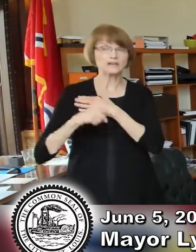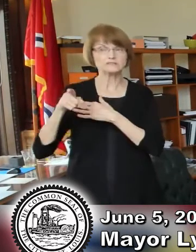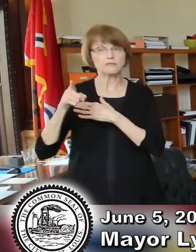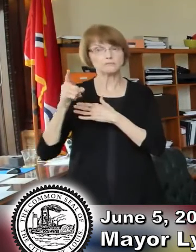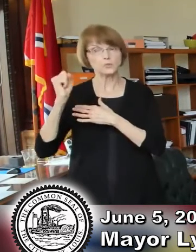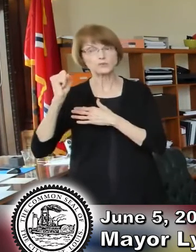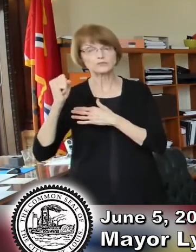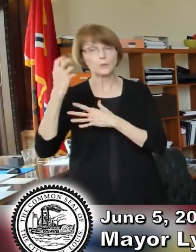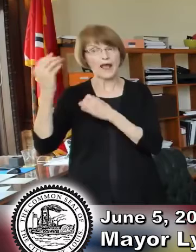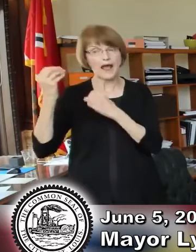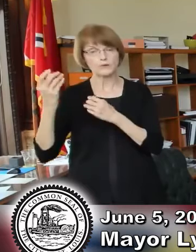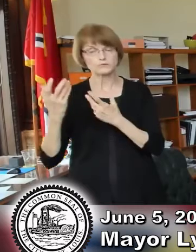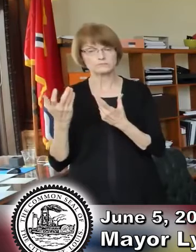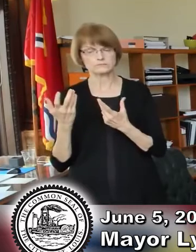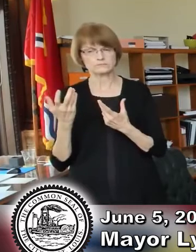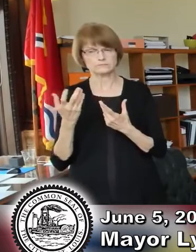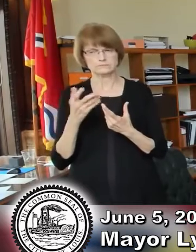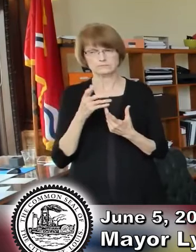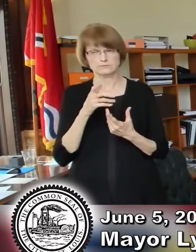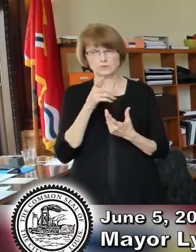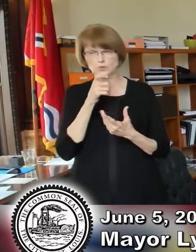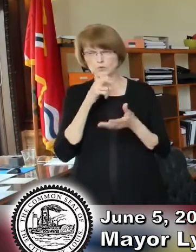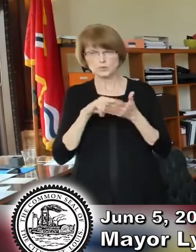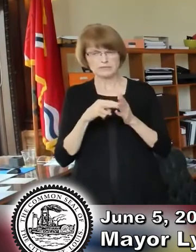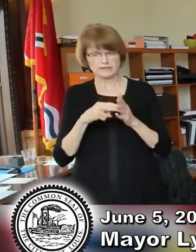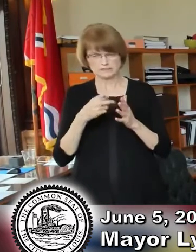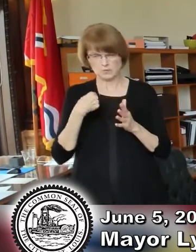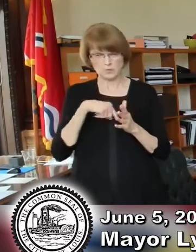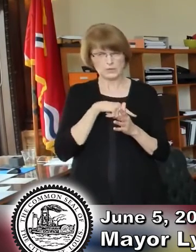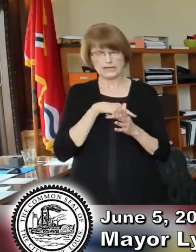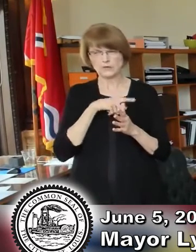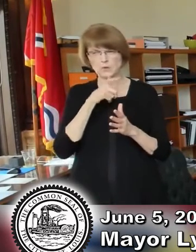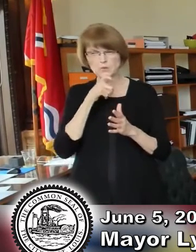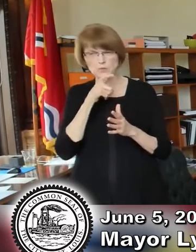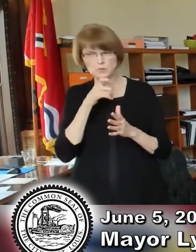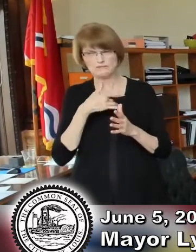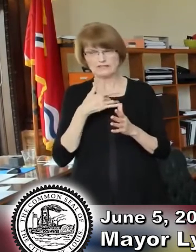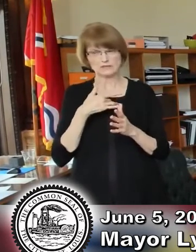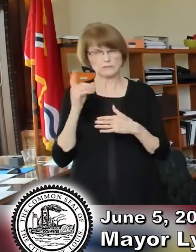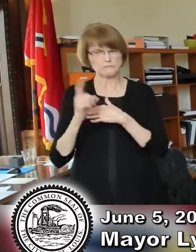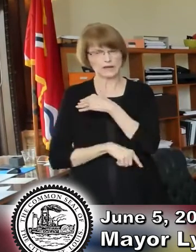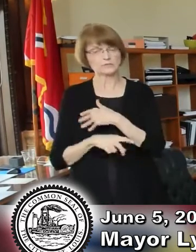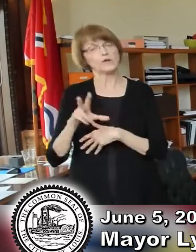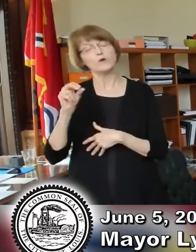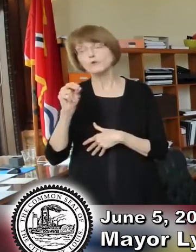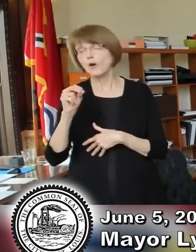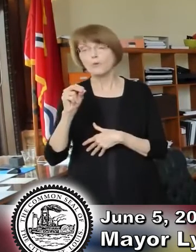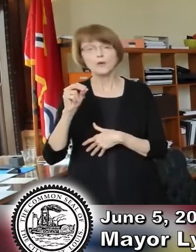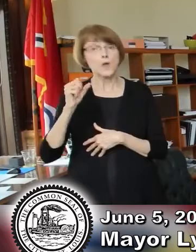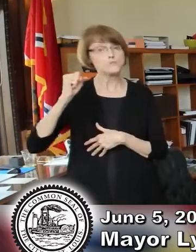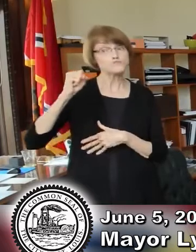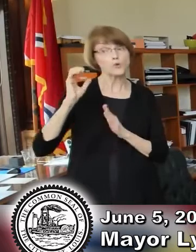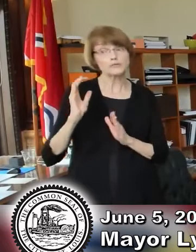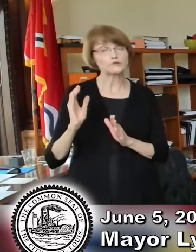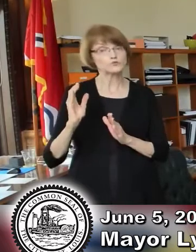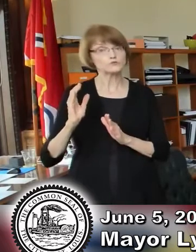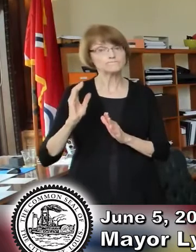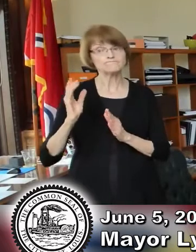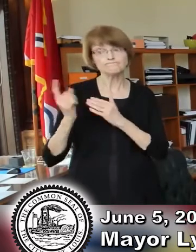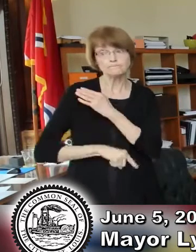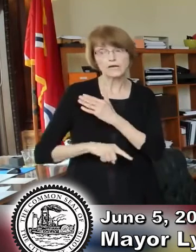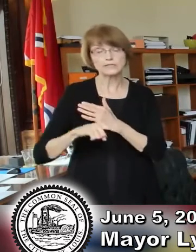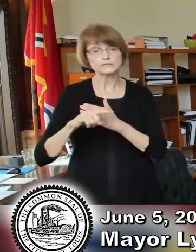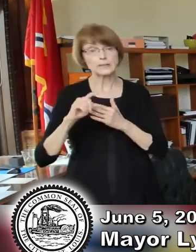Well, I don't know who the we is in that question. It's certainly not to punish protesters. It's not to punish citizens,